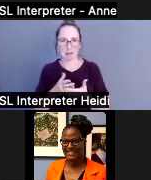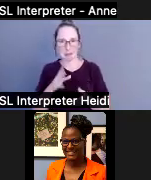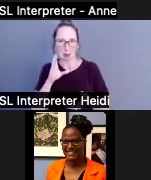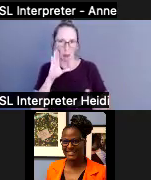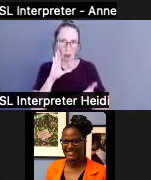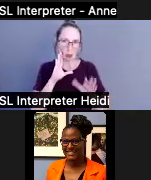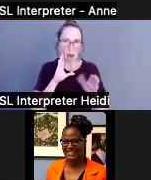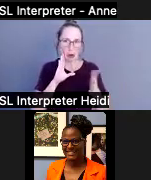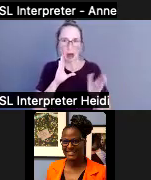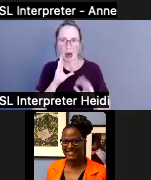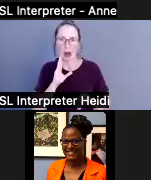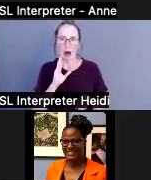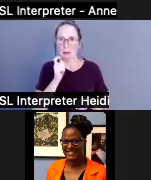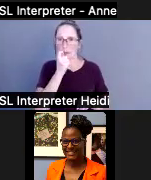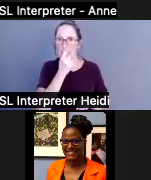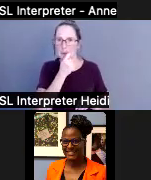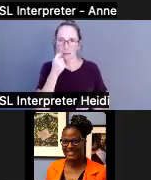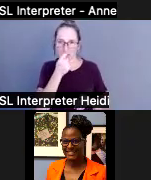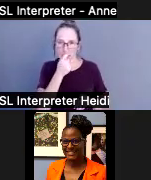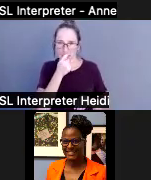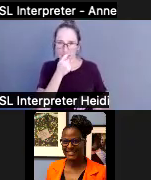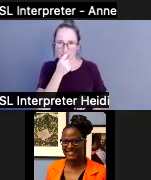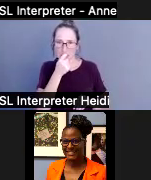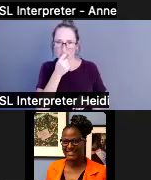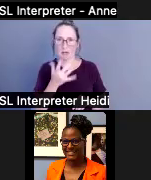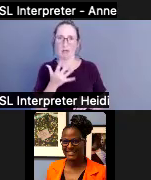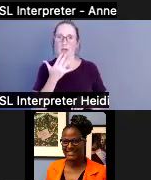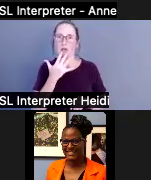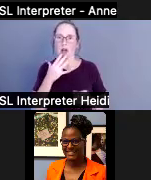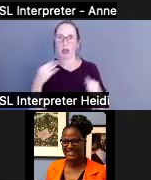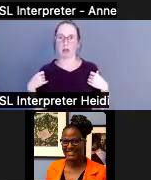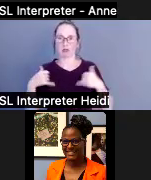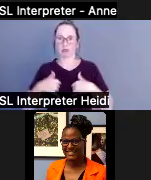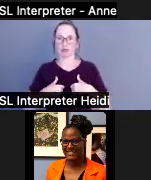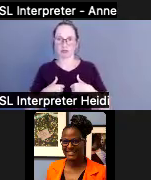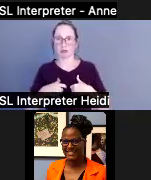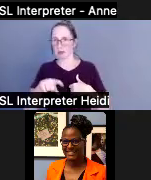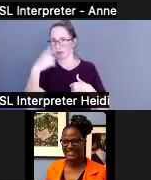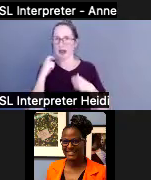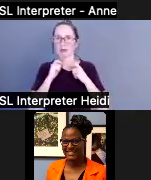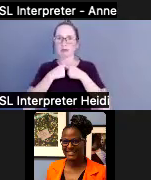brownish toned lipstick, and I have a collar, a shirt with a black collar on.